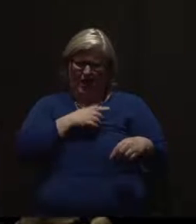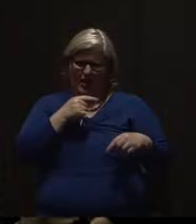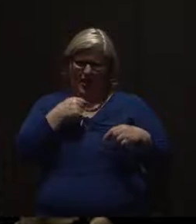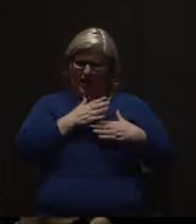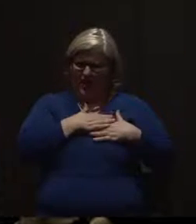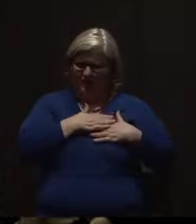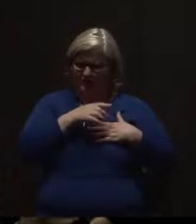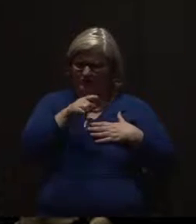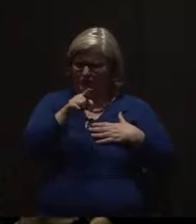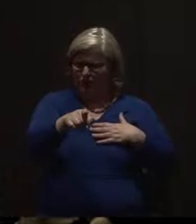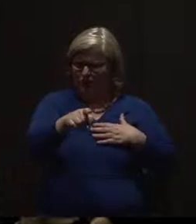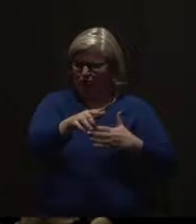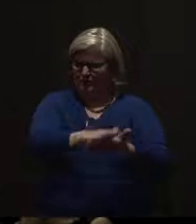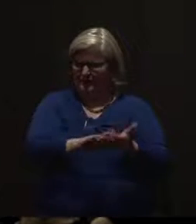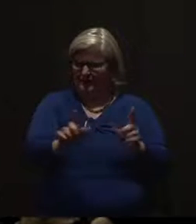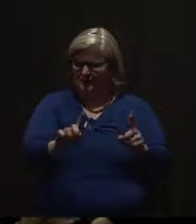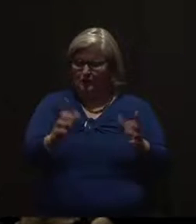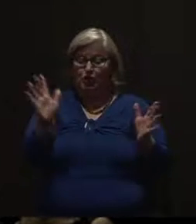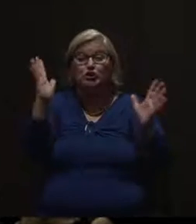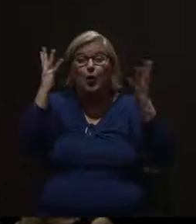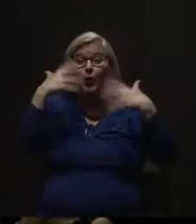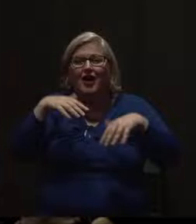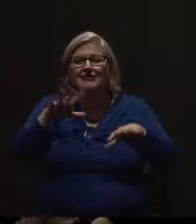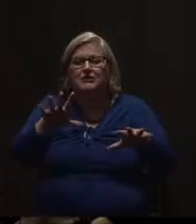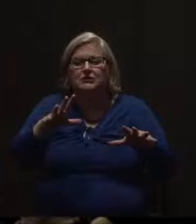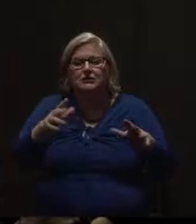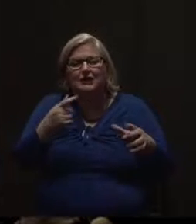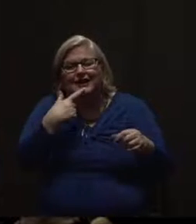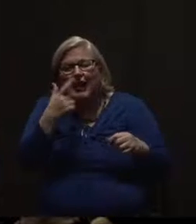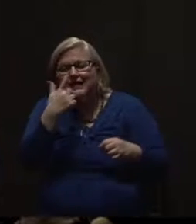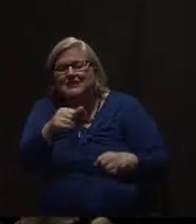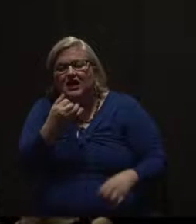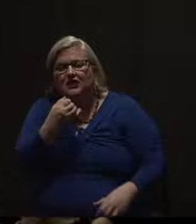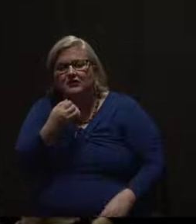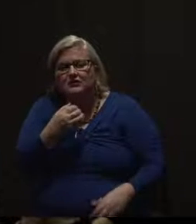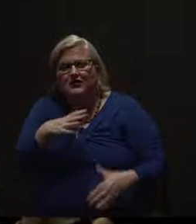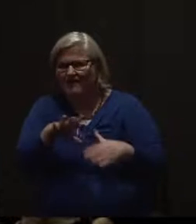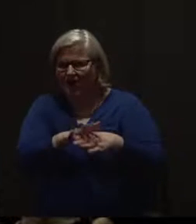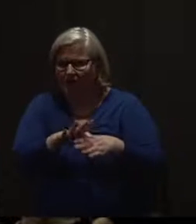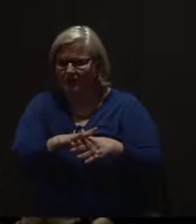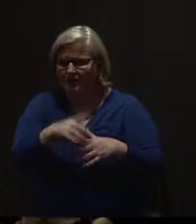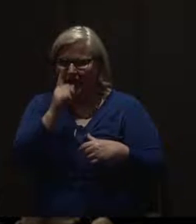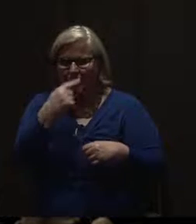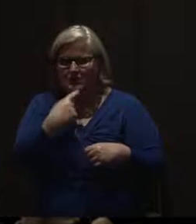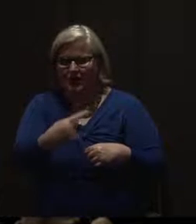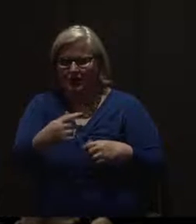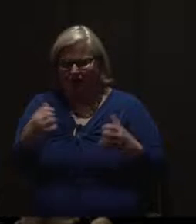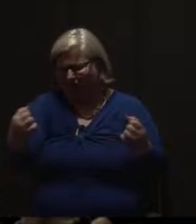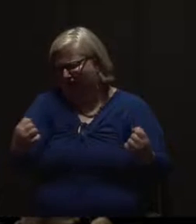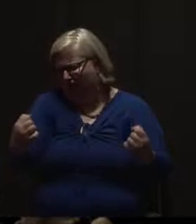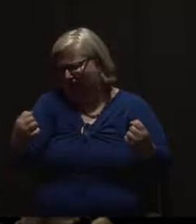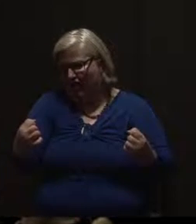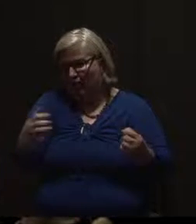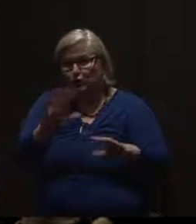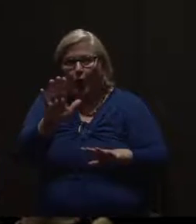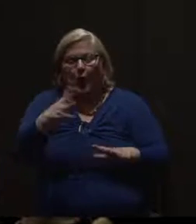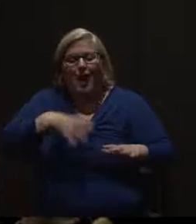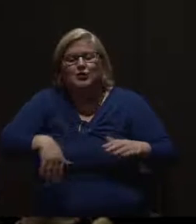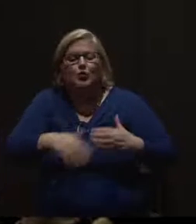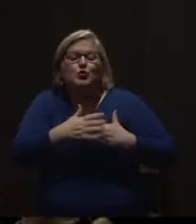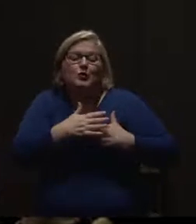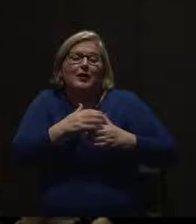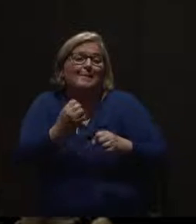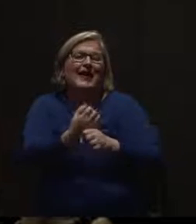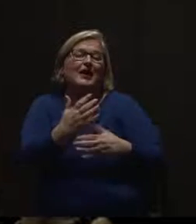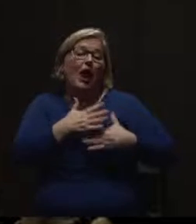you? And don't worry, I don't want to... Can I say fuck in a Goethe lecture? I don't want to make love to you all, or at least not in